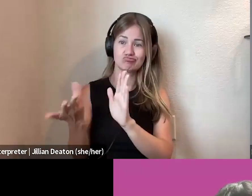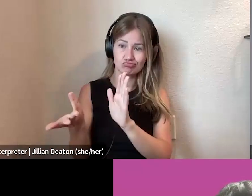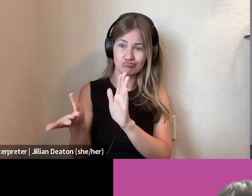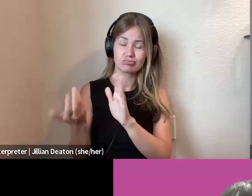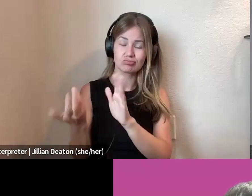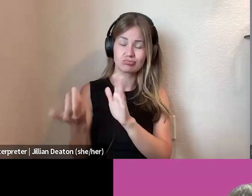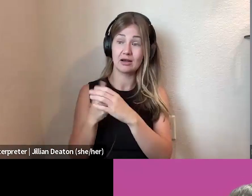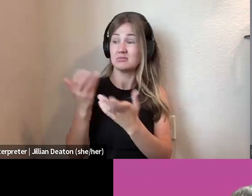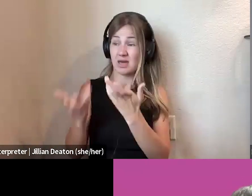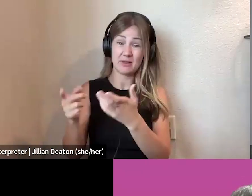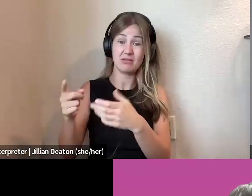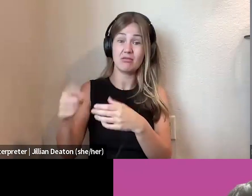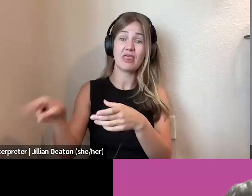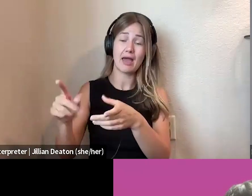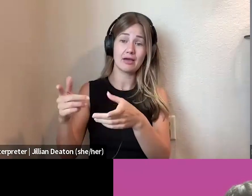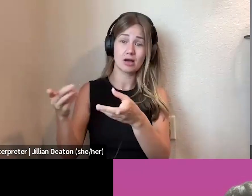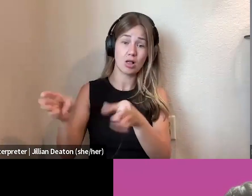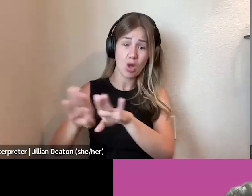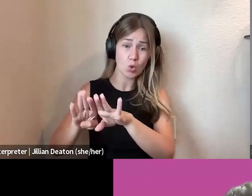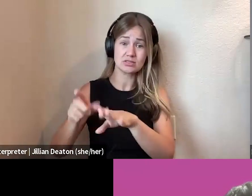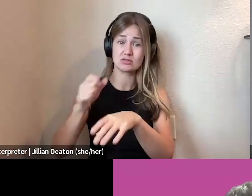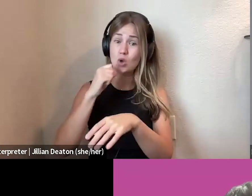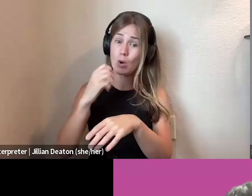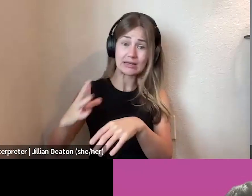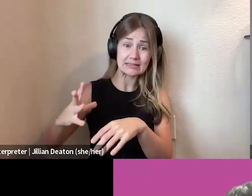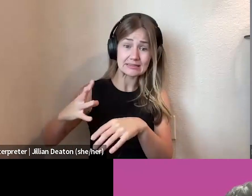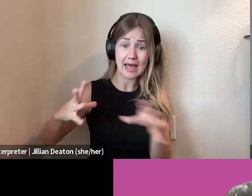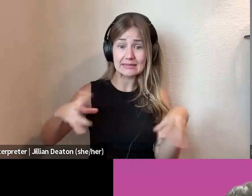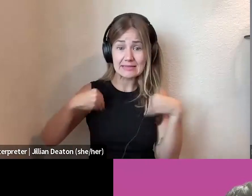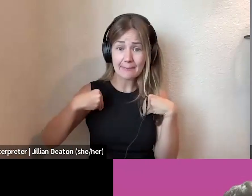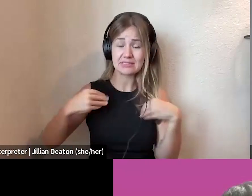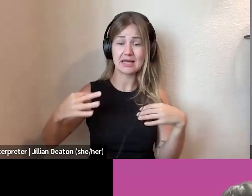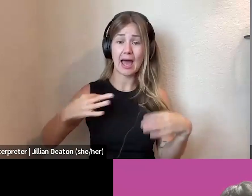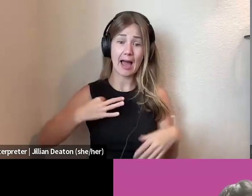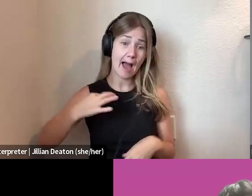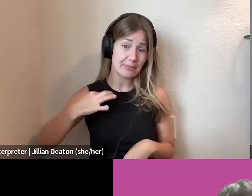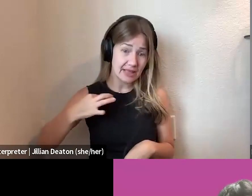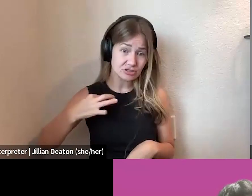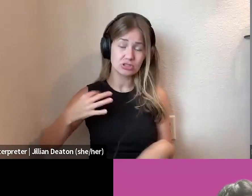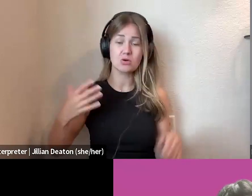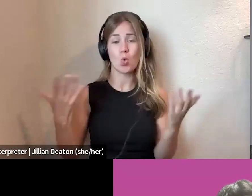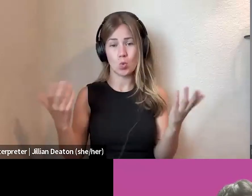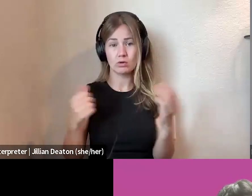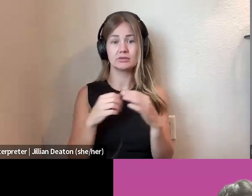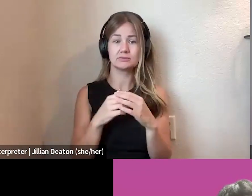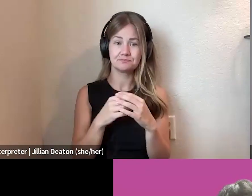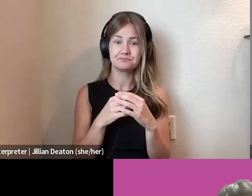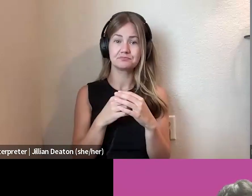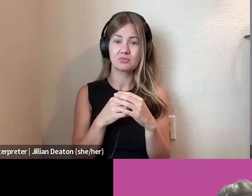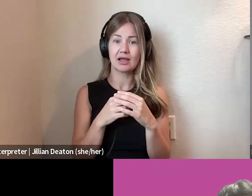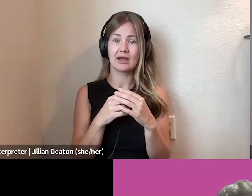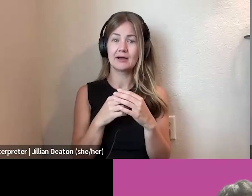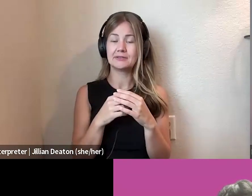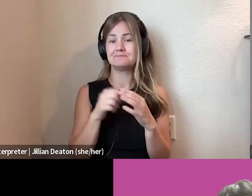they're closed or they don't take applications. The way I think about that, and again, I'm trying to think. I know there are